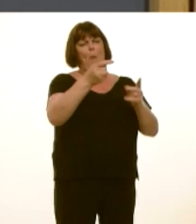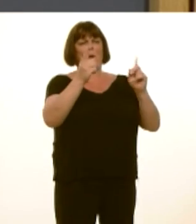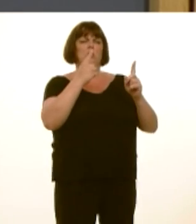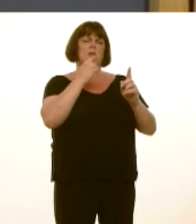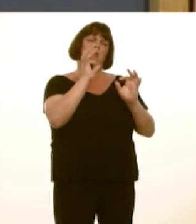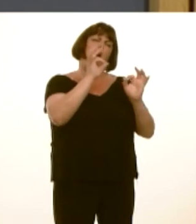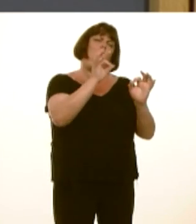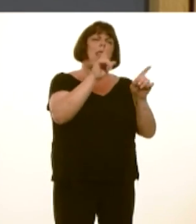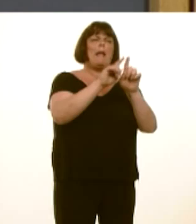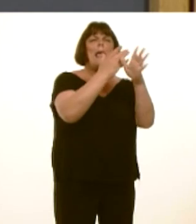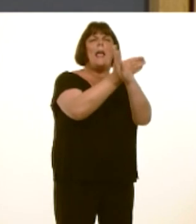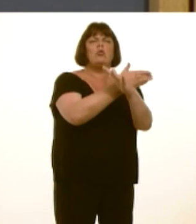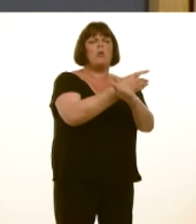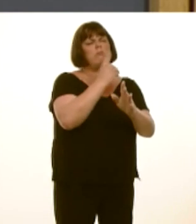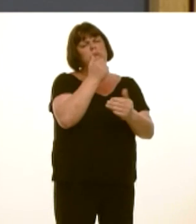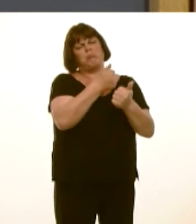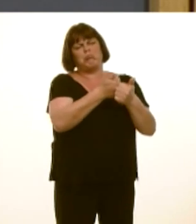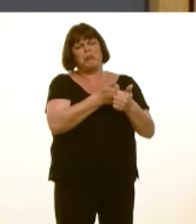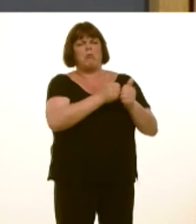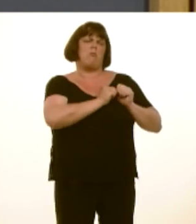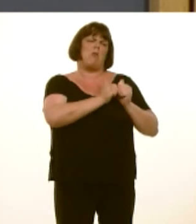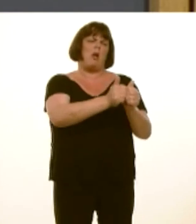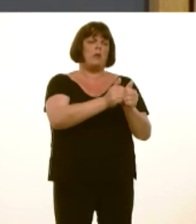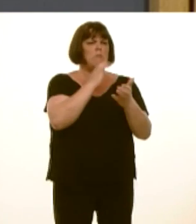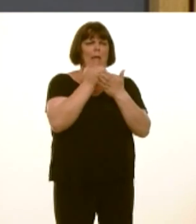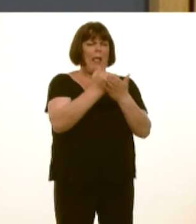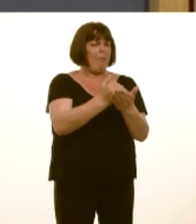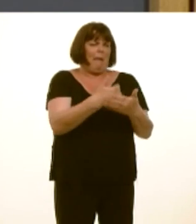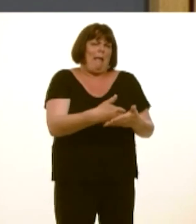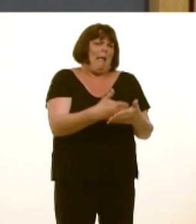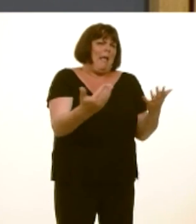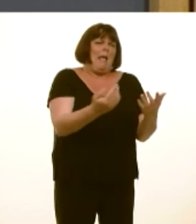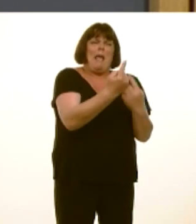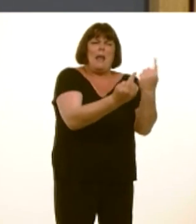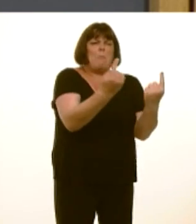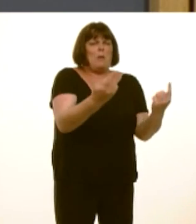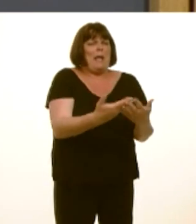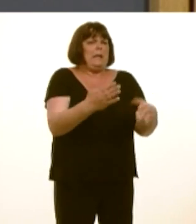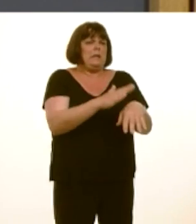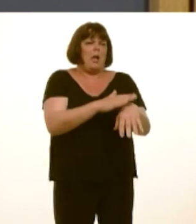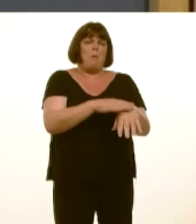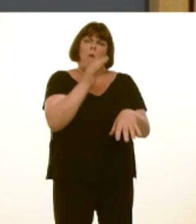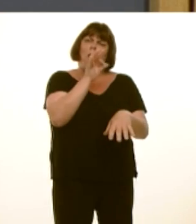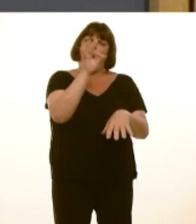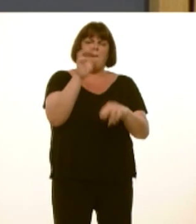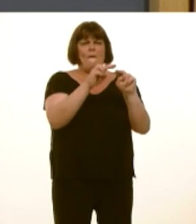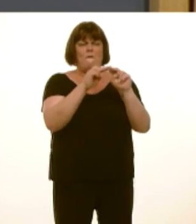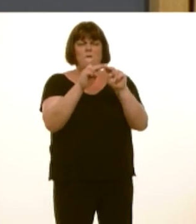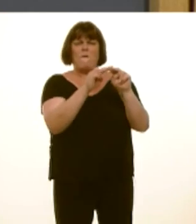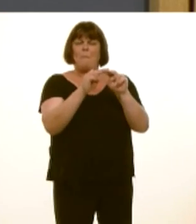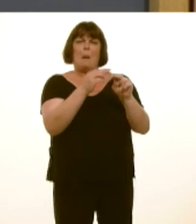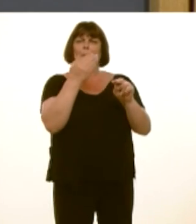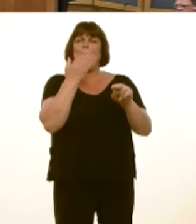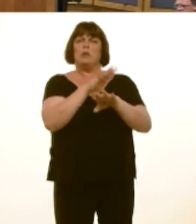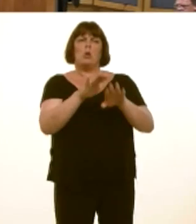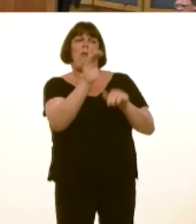so kind. Trudy would help anybody at any time. I do ask for the family to be granted privacy at this very sad